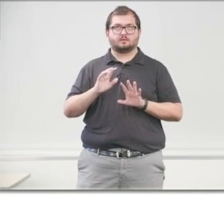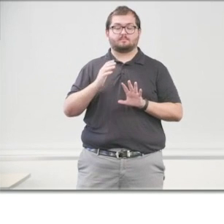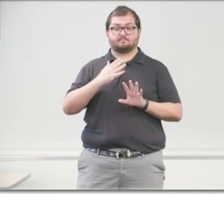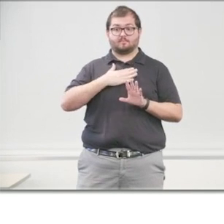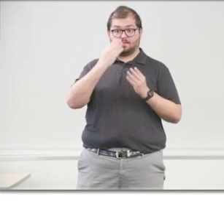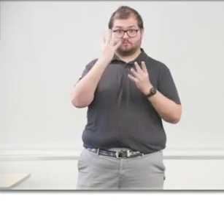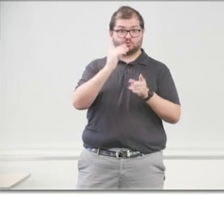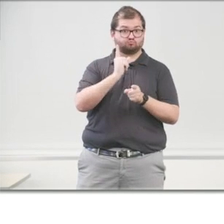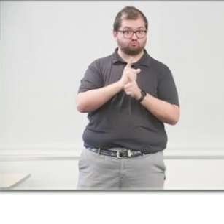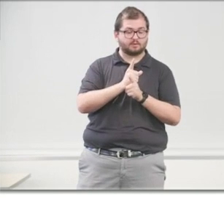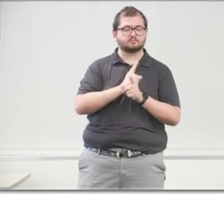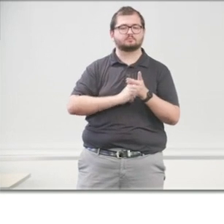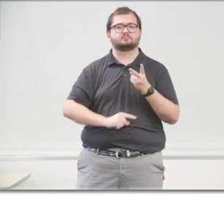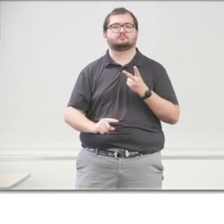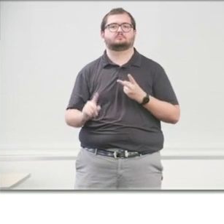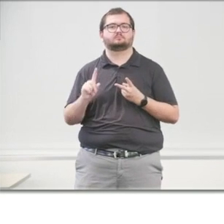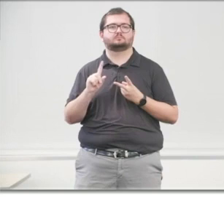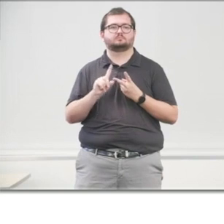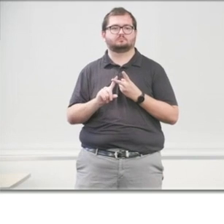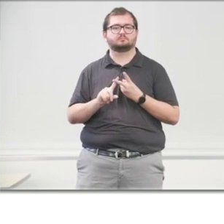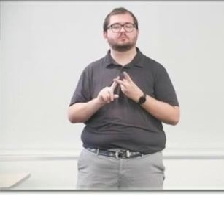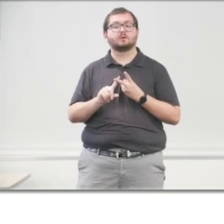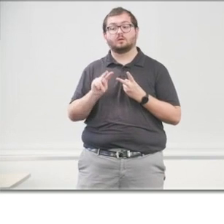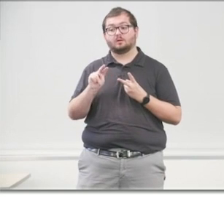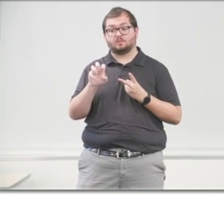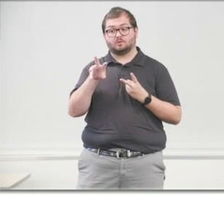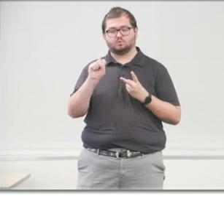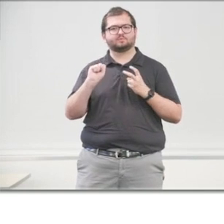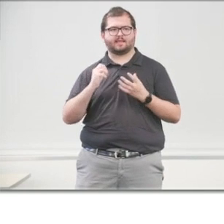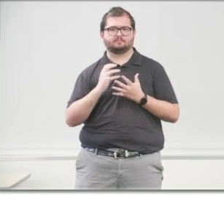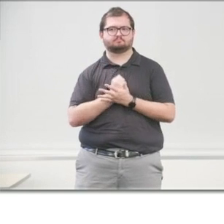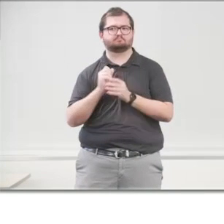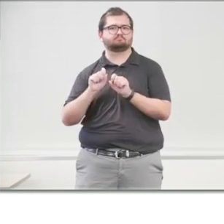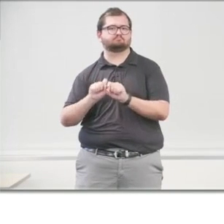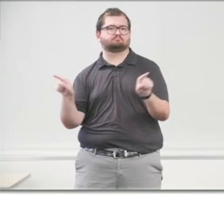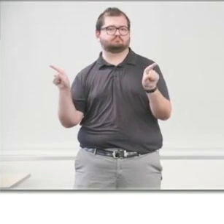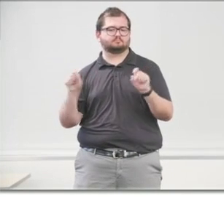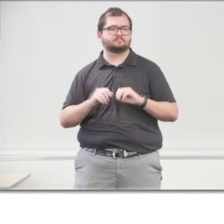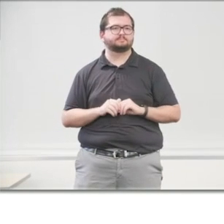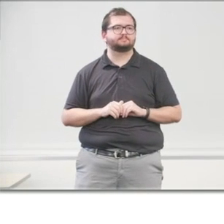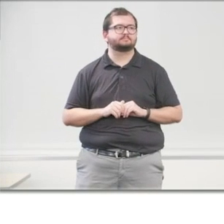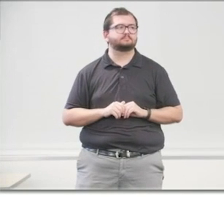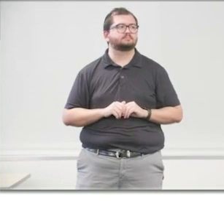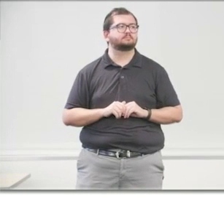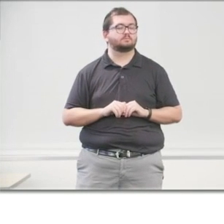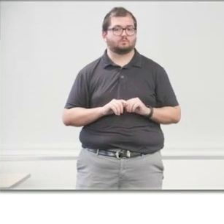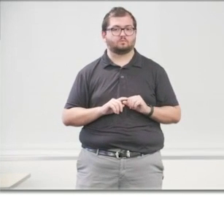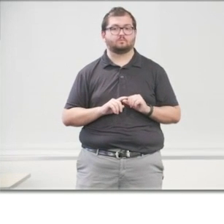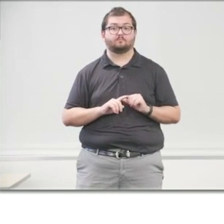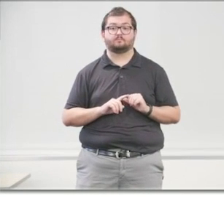is accurate and that the news can use it. So first, we